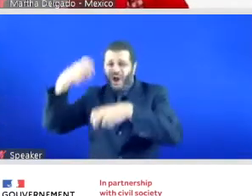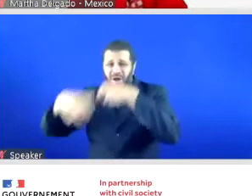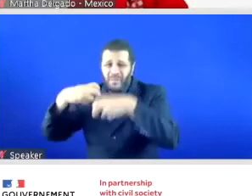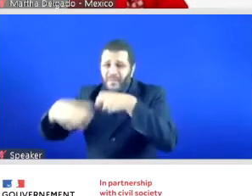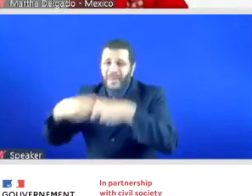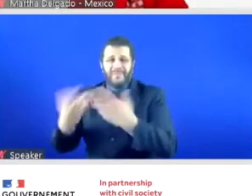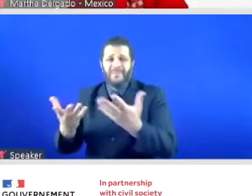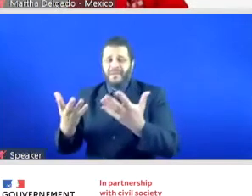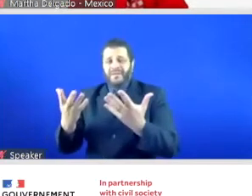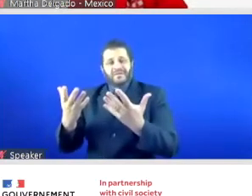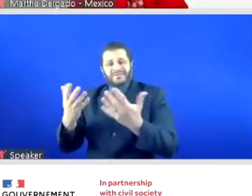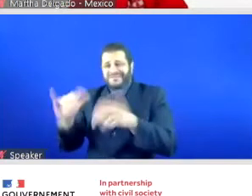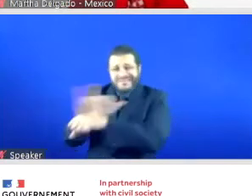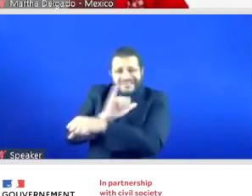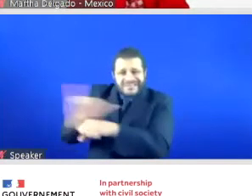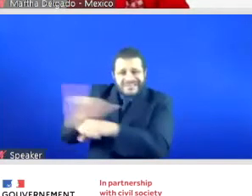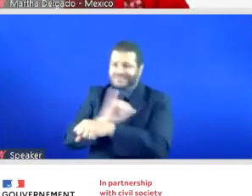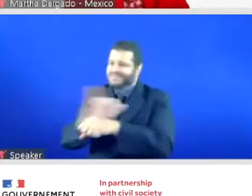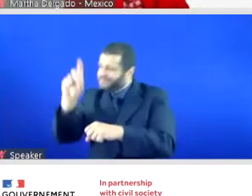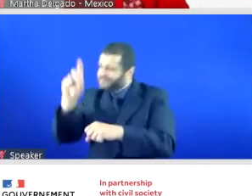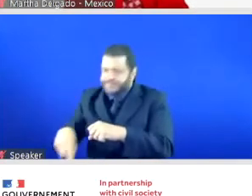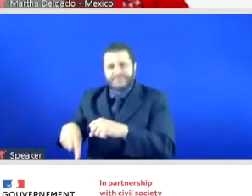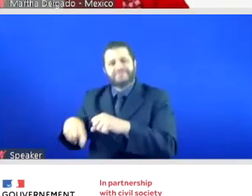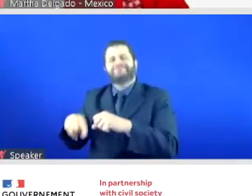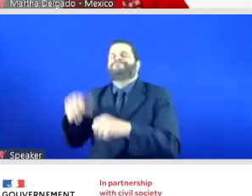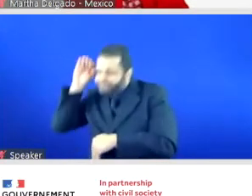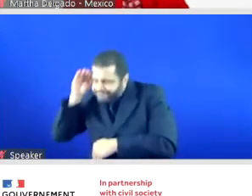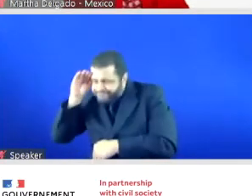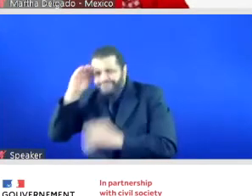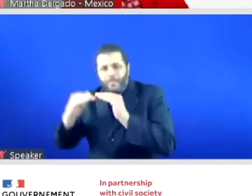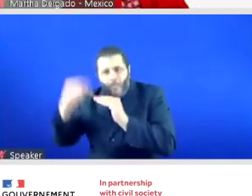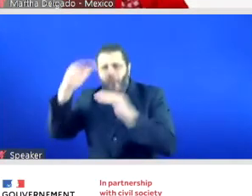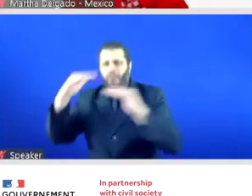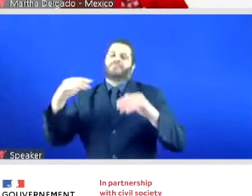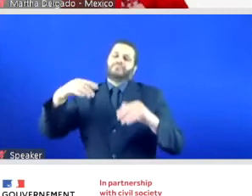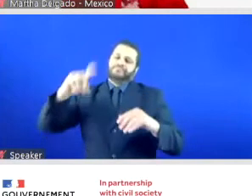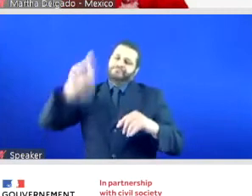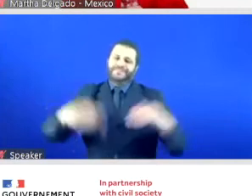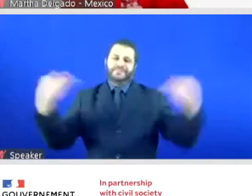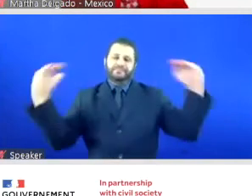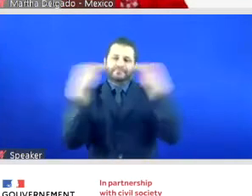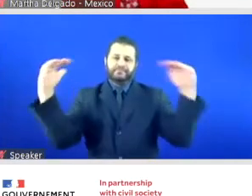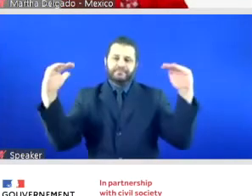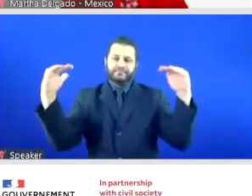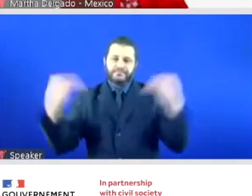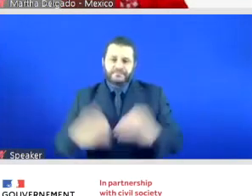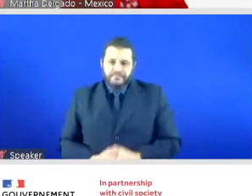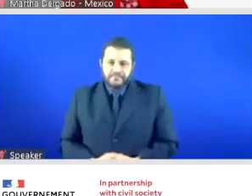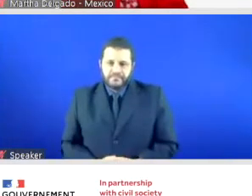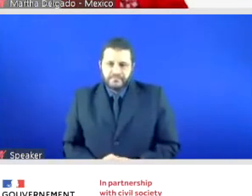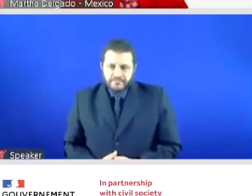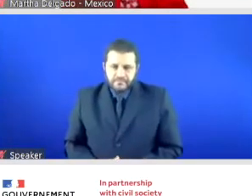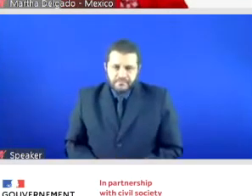Thank you very much, Ms. Uchendo. It's really a pleasure to hear you. Thank you for sharing